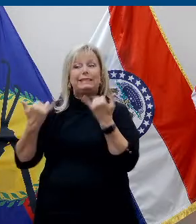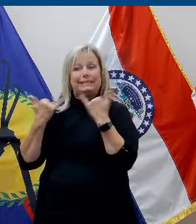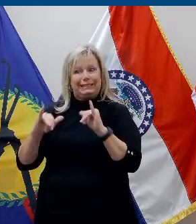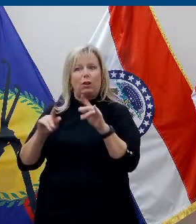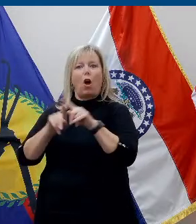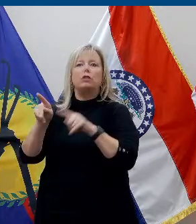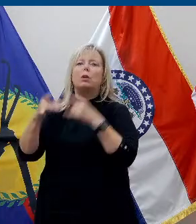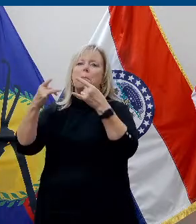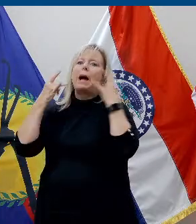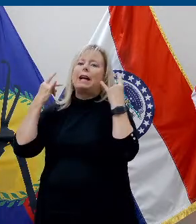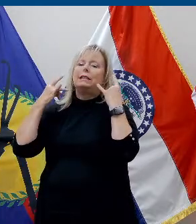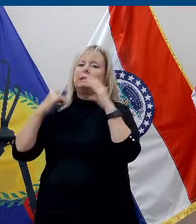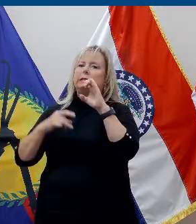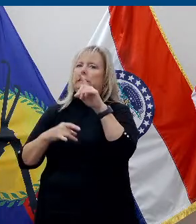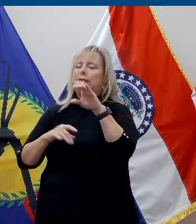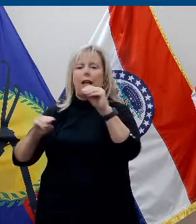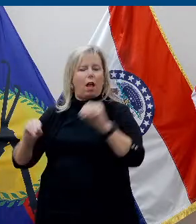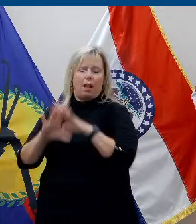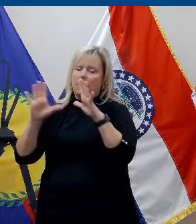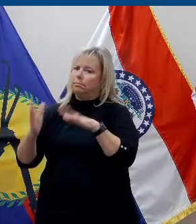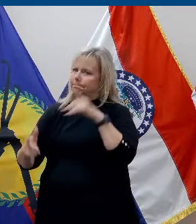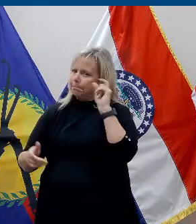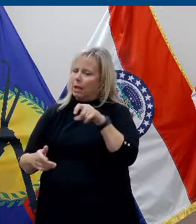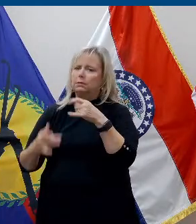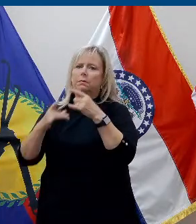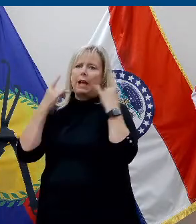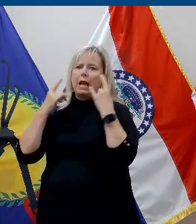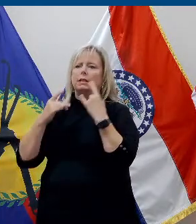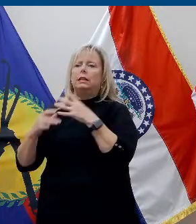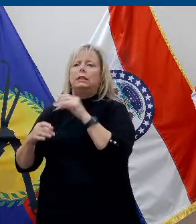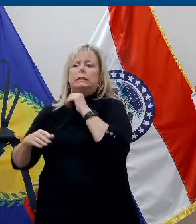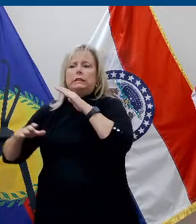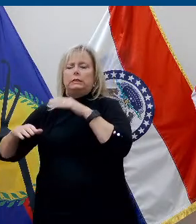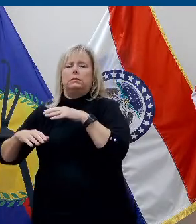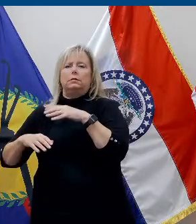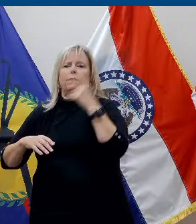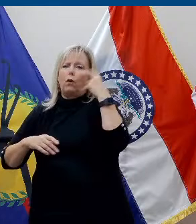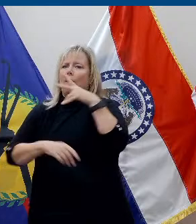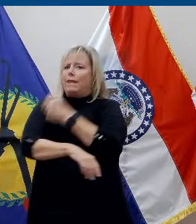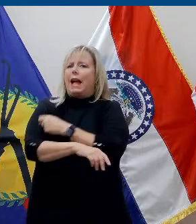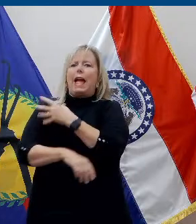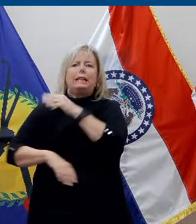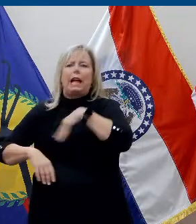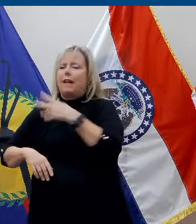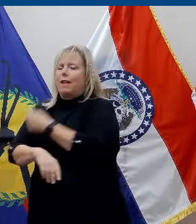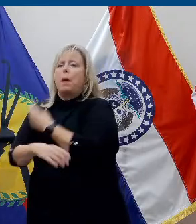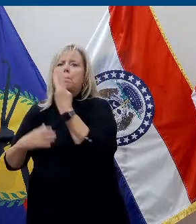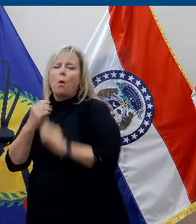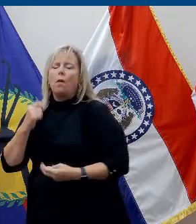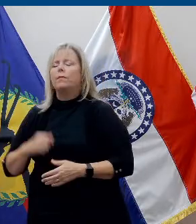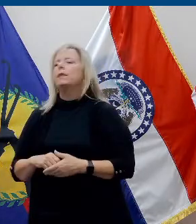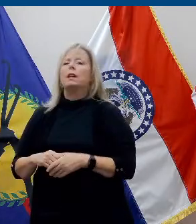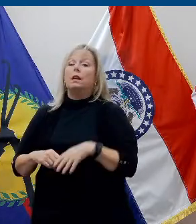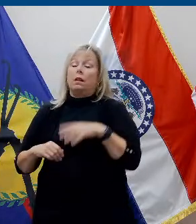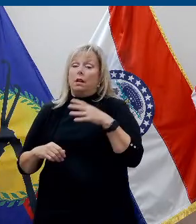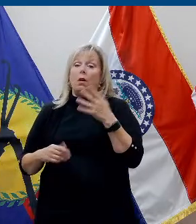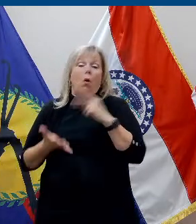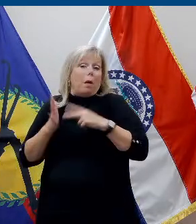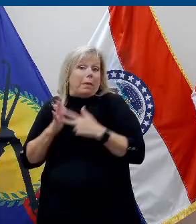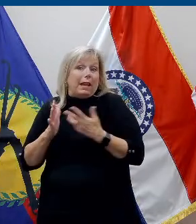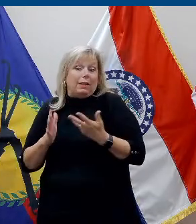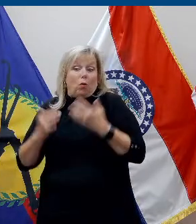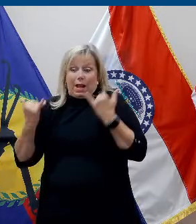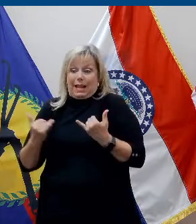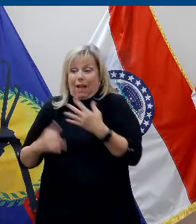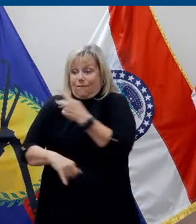very clear on that guidance as well. So really, what does this mean for you also? It isn't just enough to be vaccinated in the